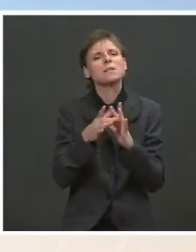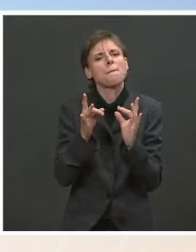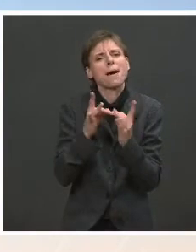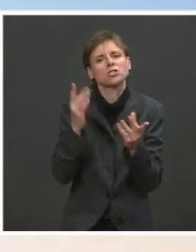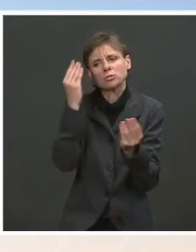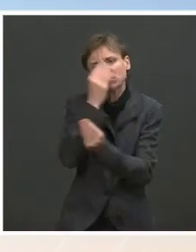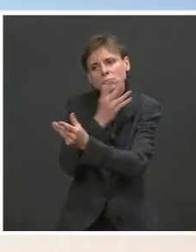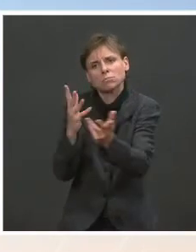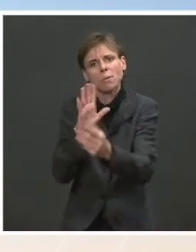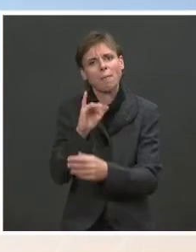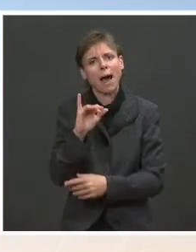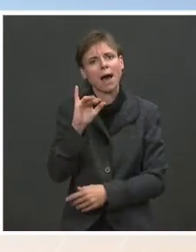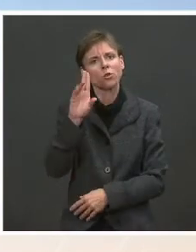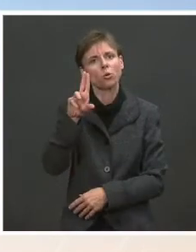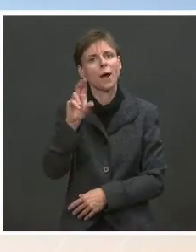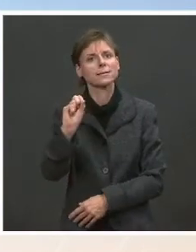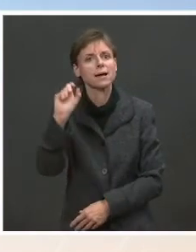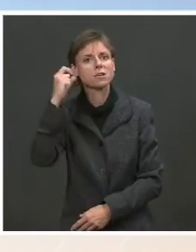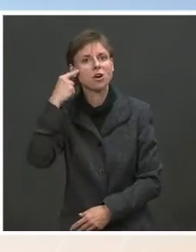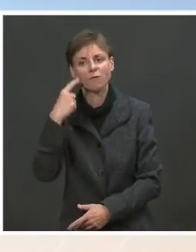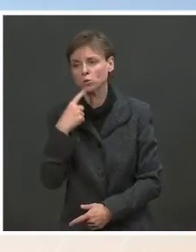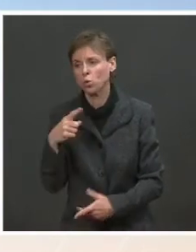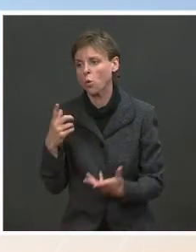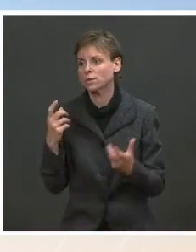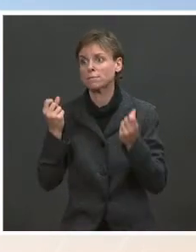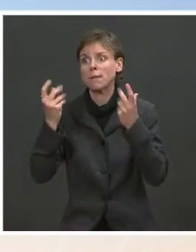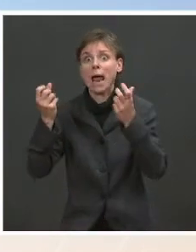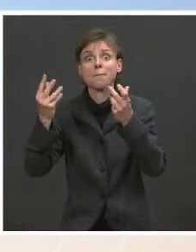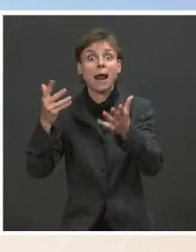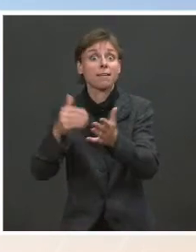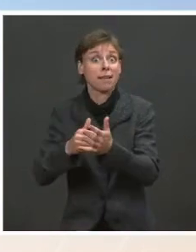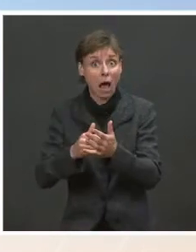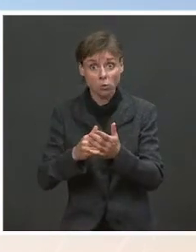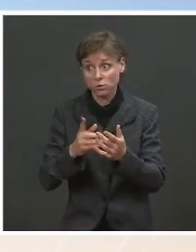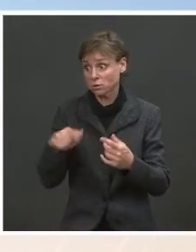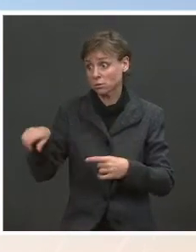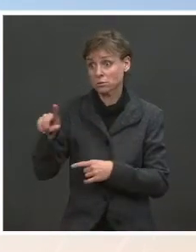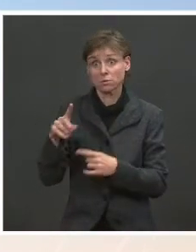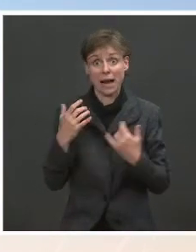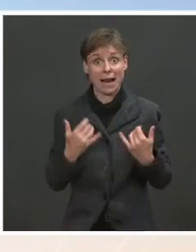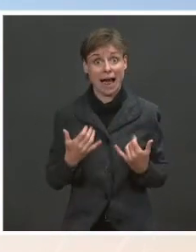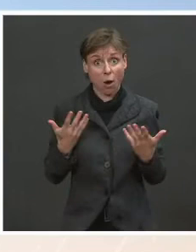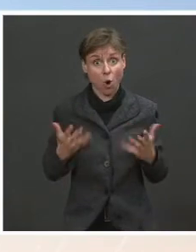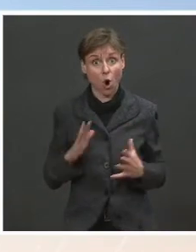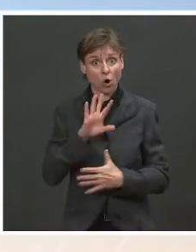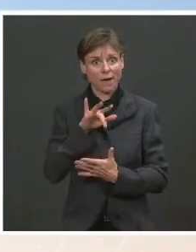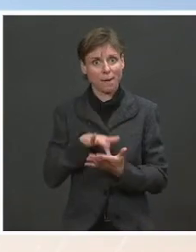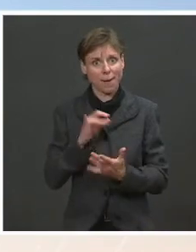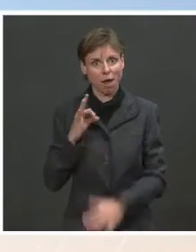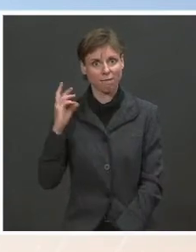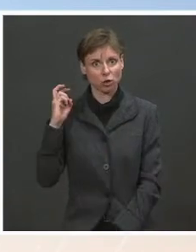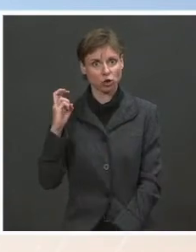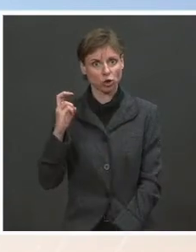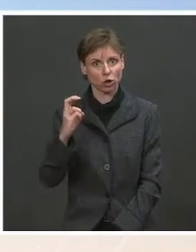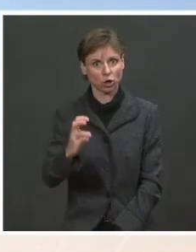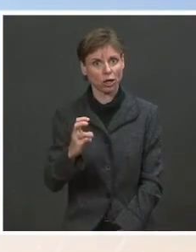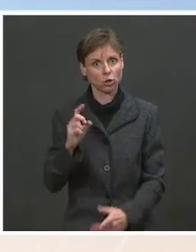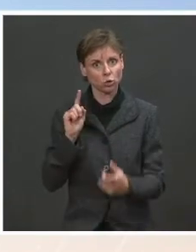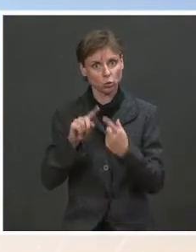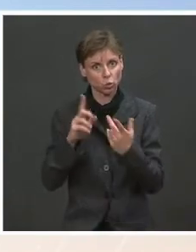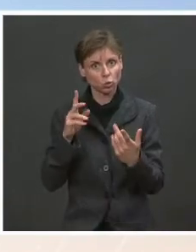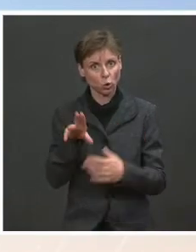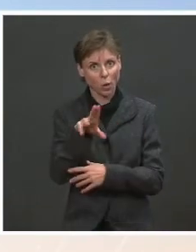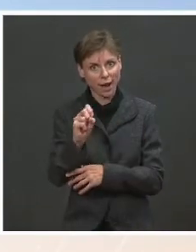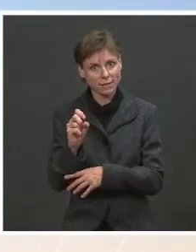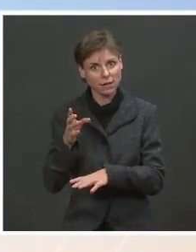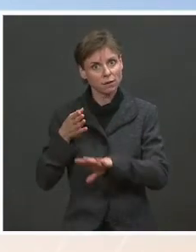the U.S. government to those thousands, perhaps tens of thousands, who are already in the midst of this dangerous journey that they're making to the border right now, and they are not receiving